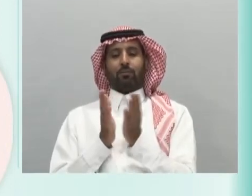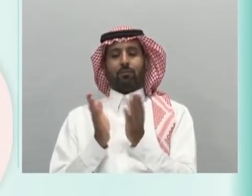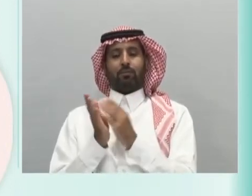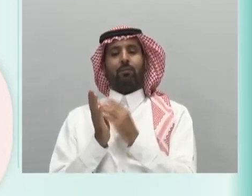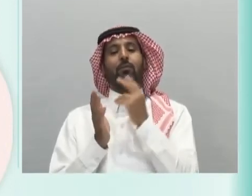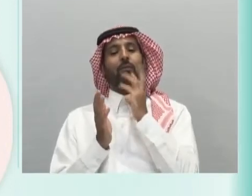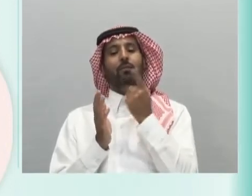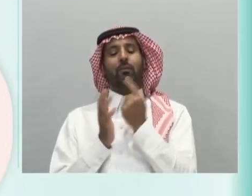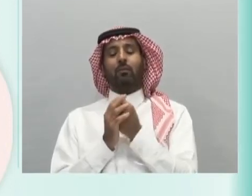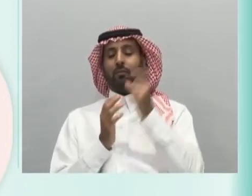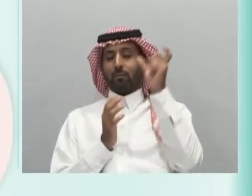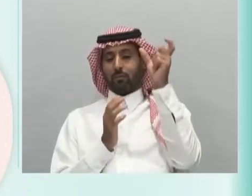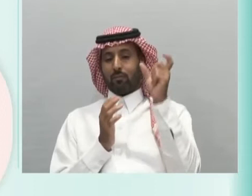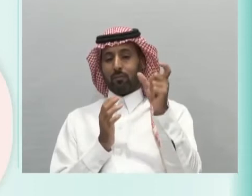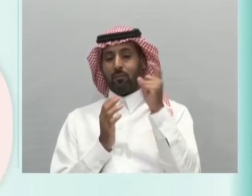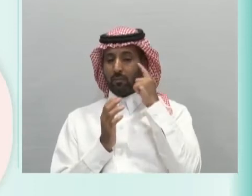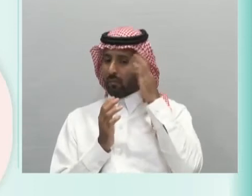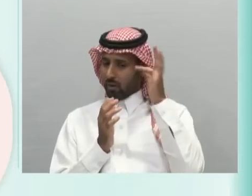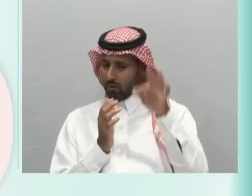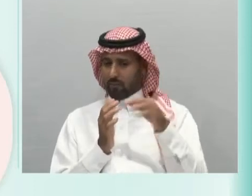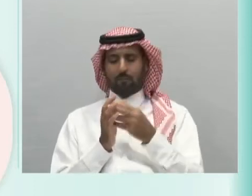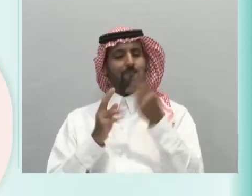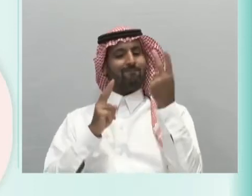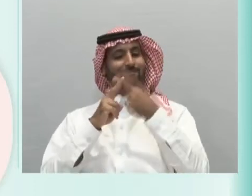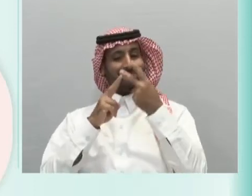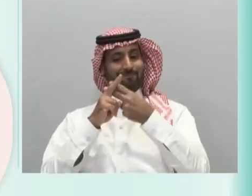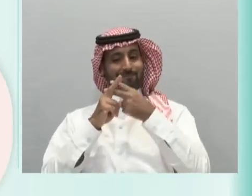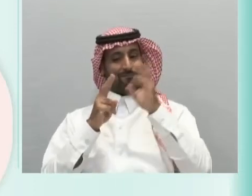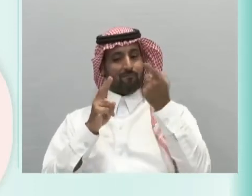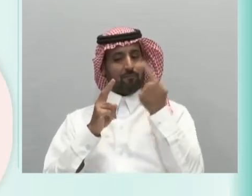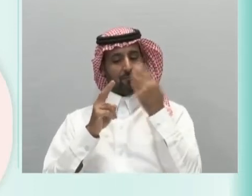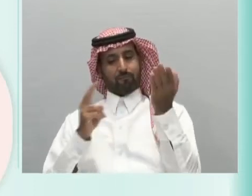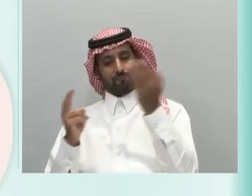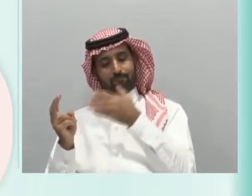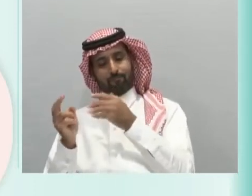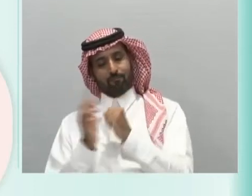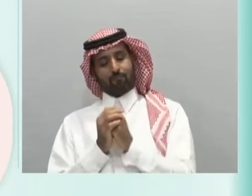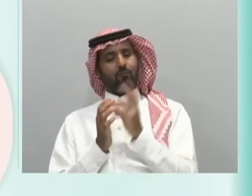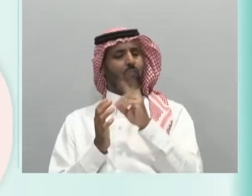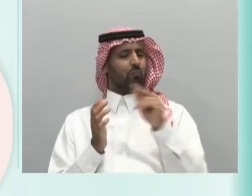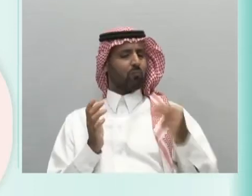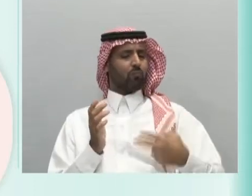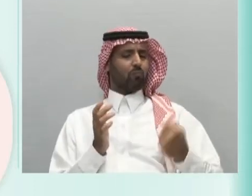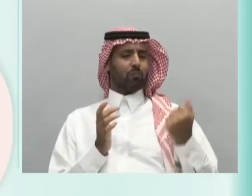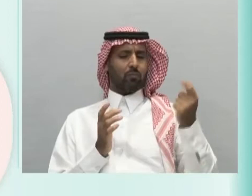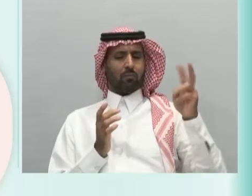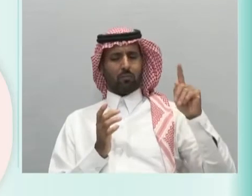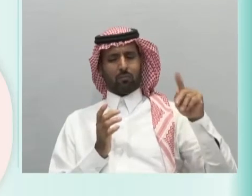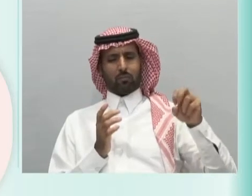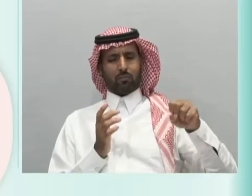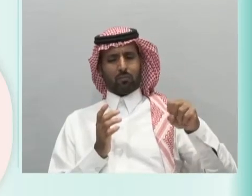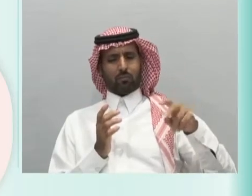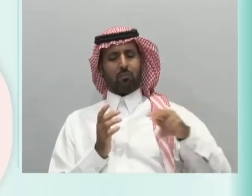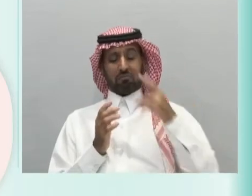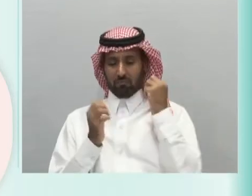word which is found in another hotel, which is Kakalutanian Hotel. What is it? It's comfortable and